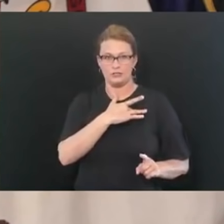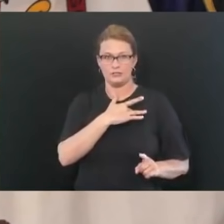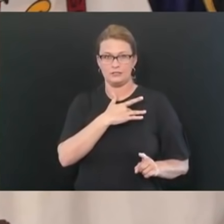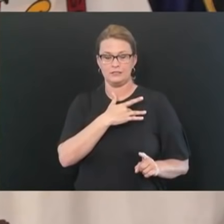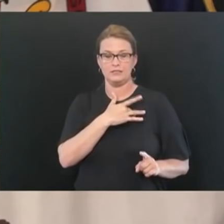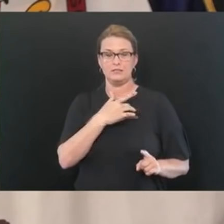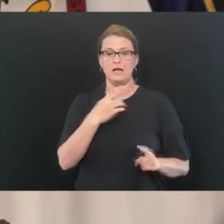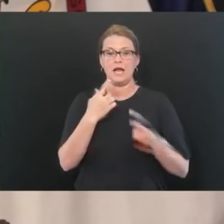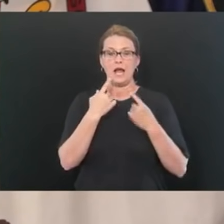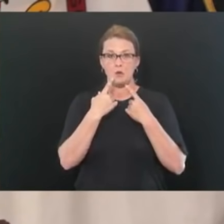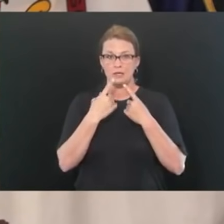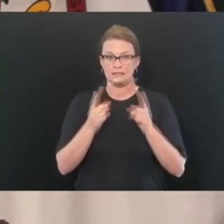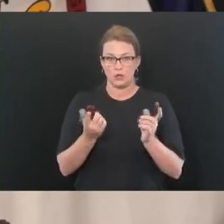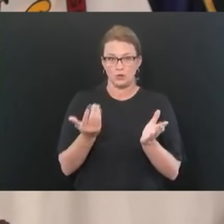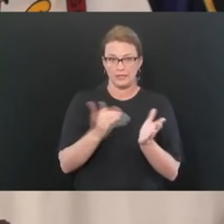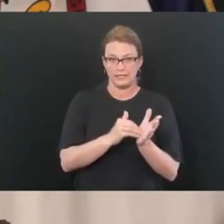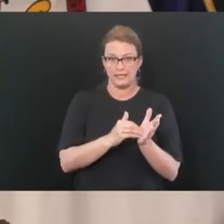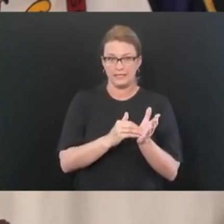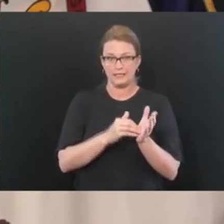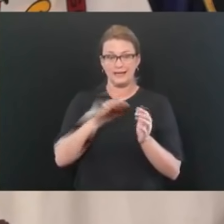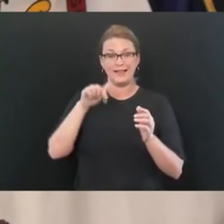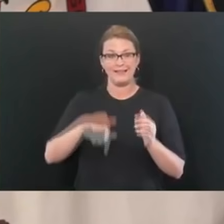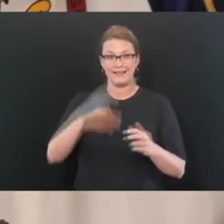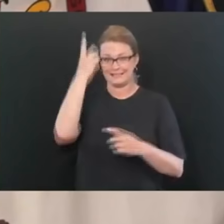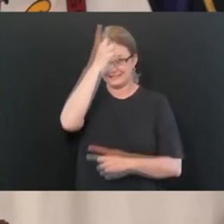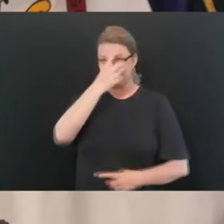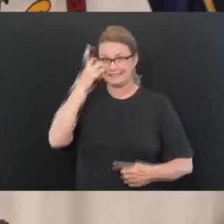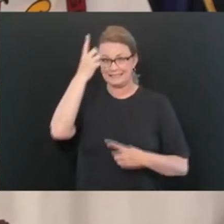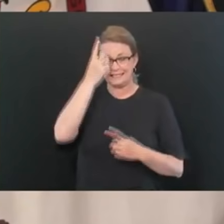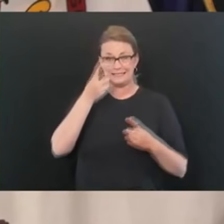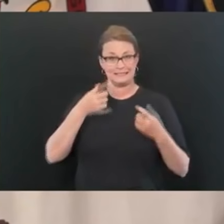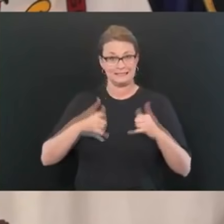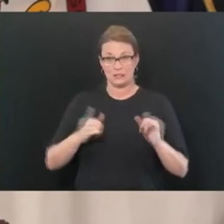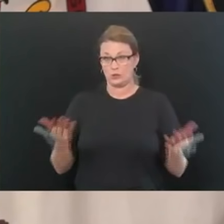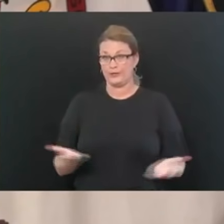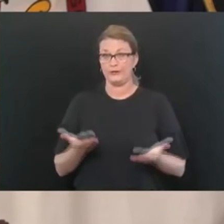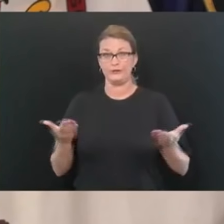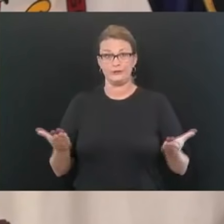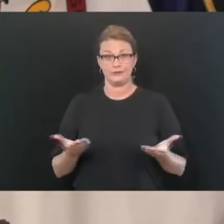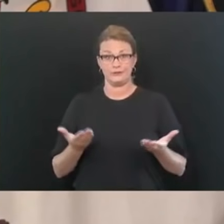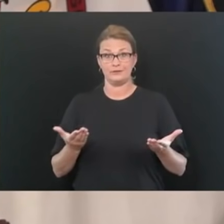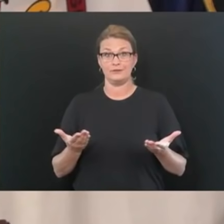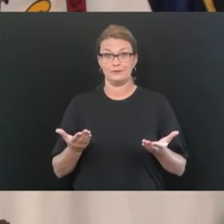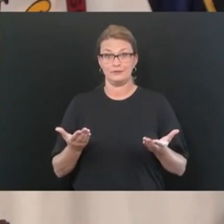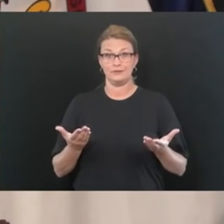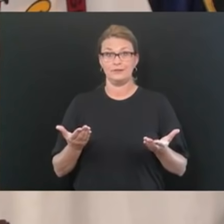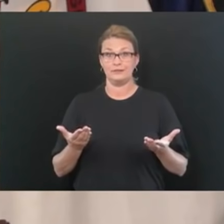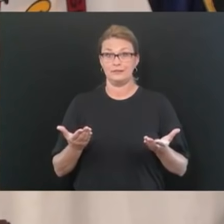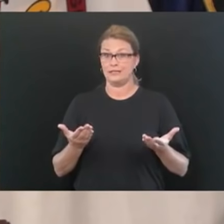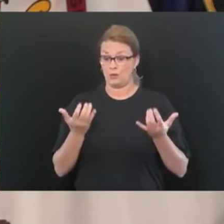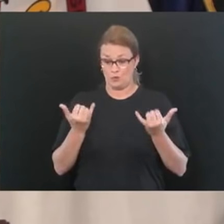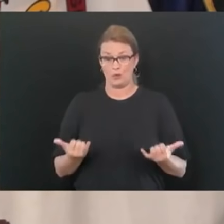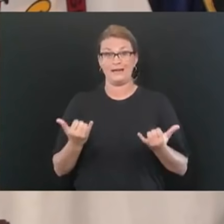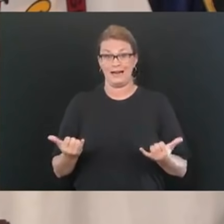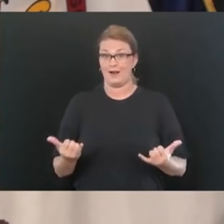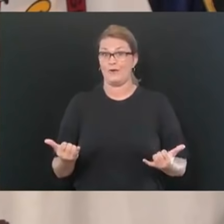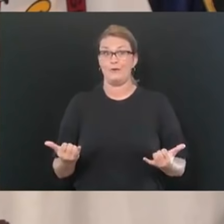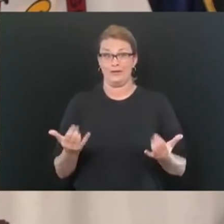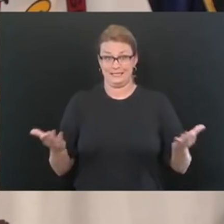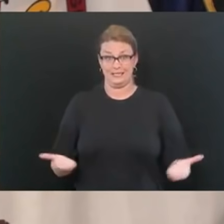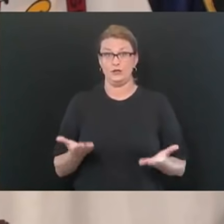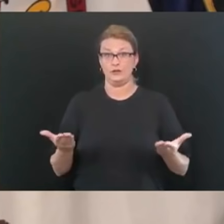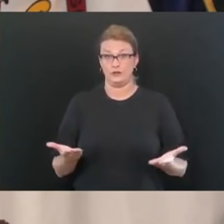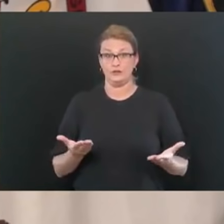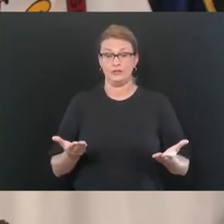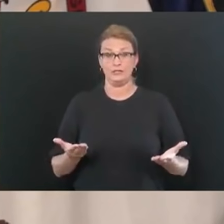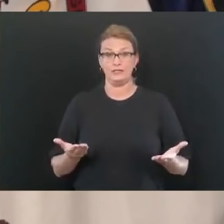again, this disease is still with us. It is here right now. And absolutely,